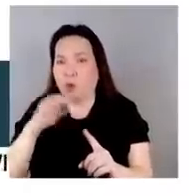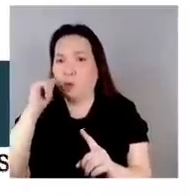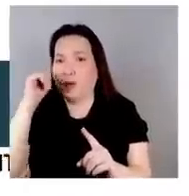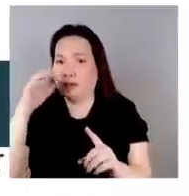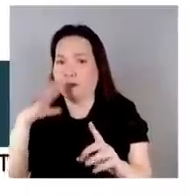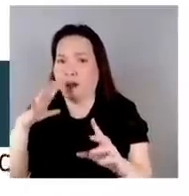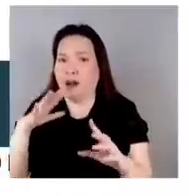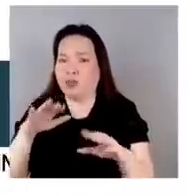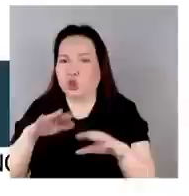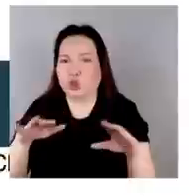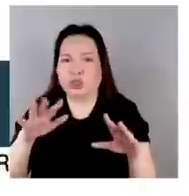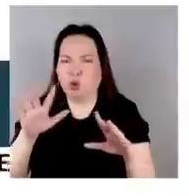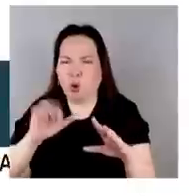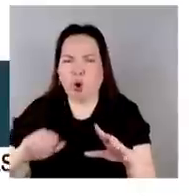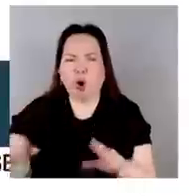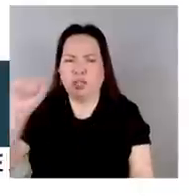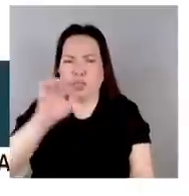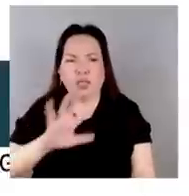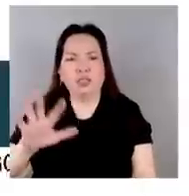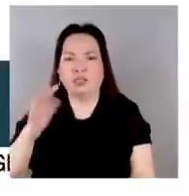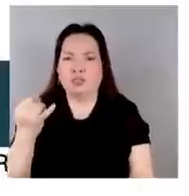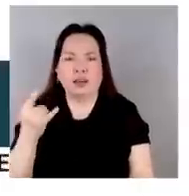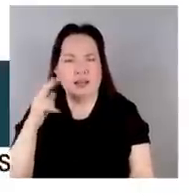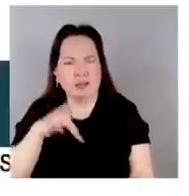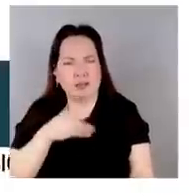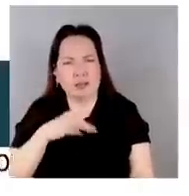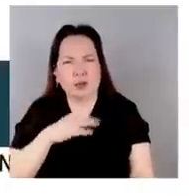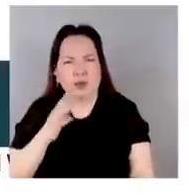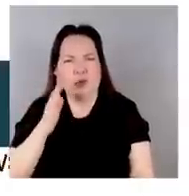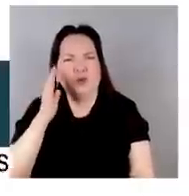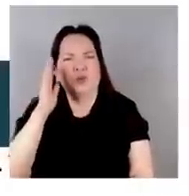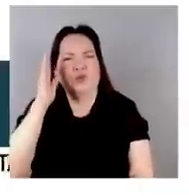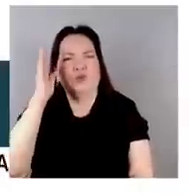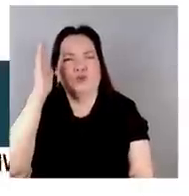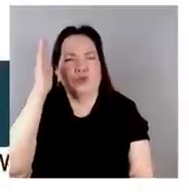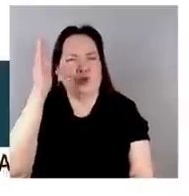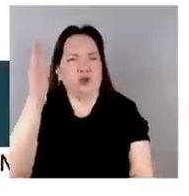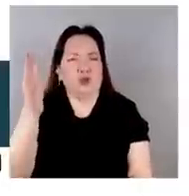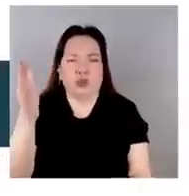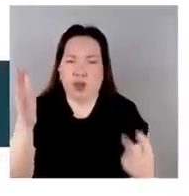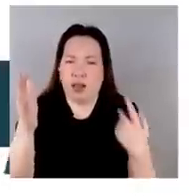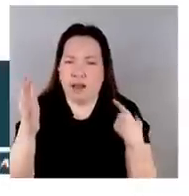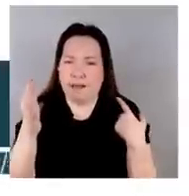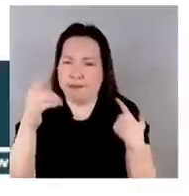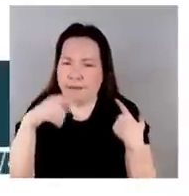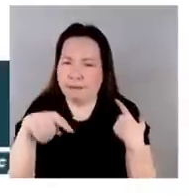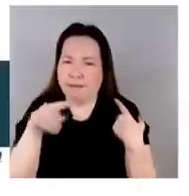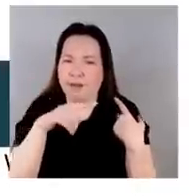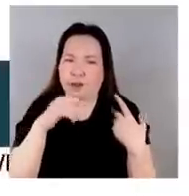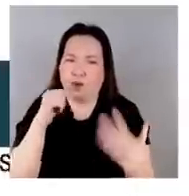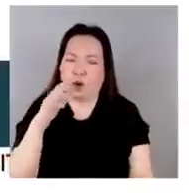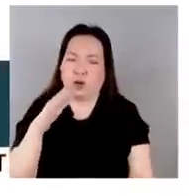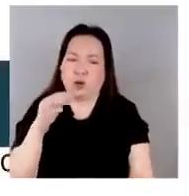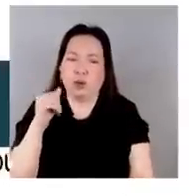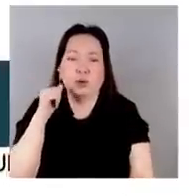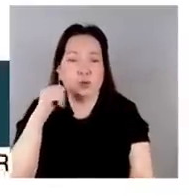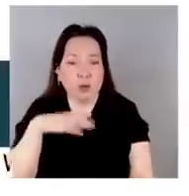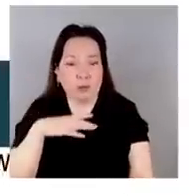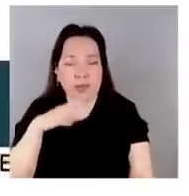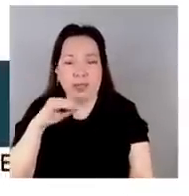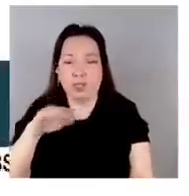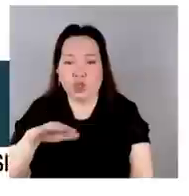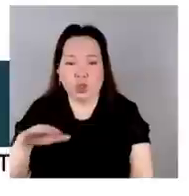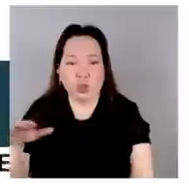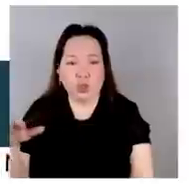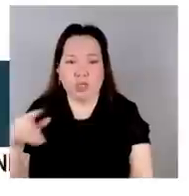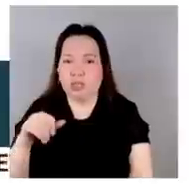we speak, and what kind of a future, or what does the future hold for the women and girl children in all